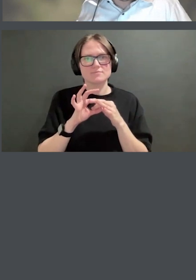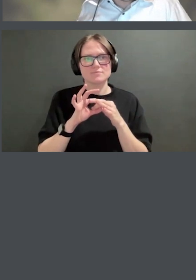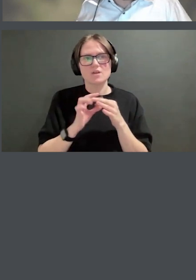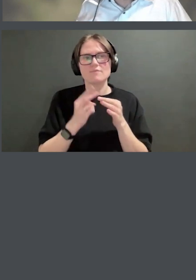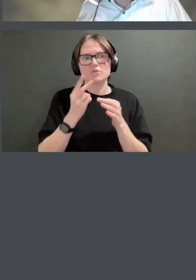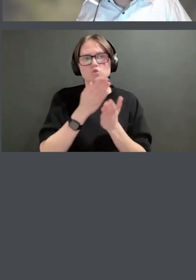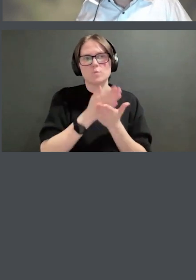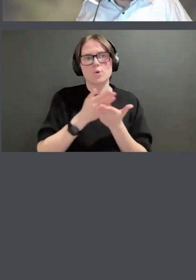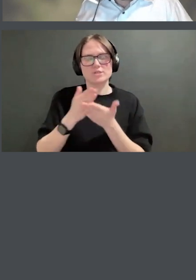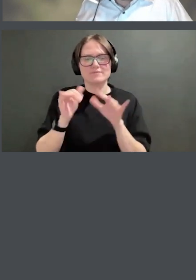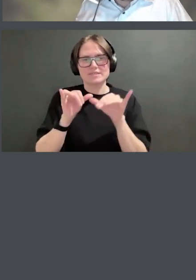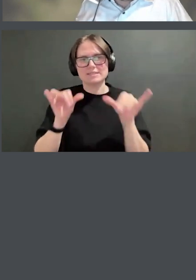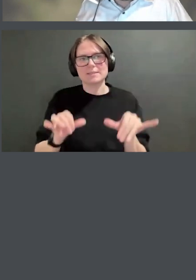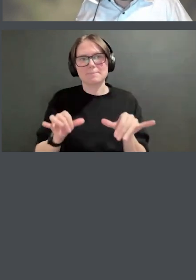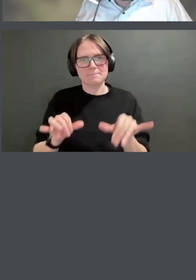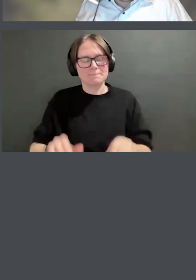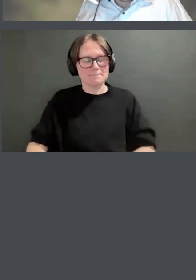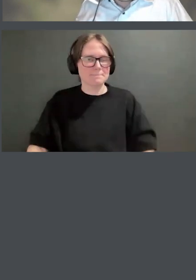parts of the system.